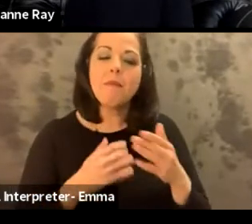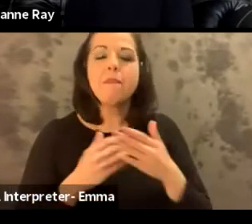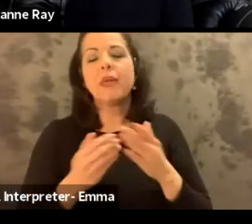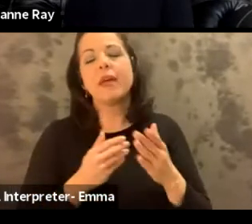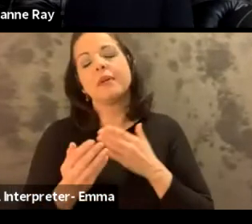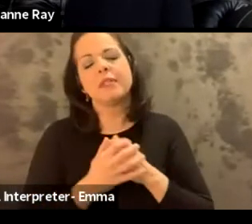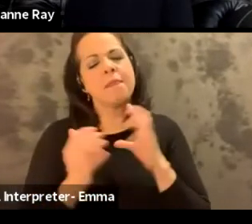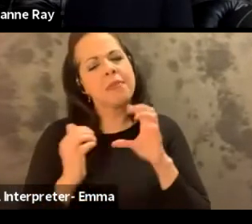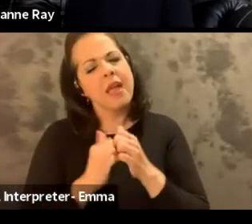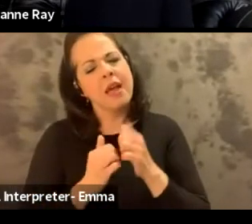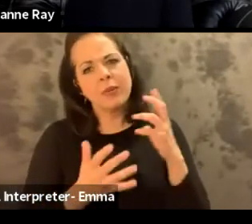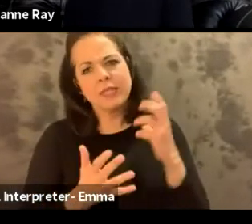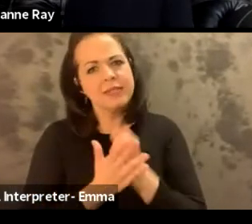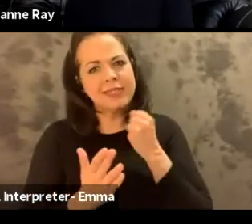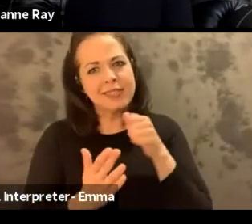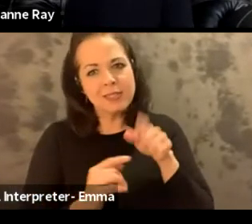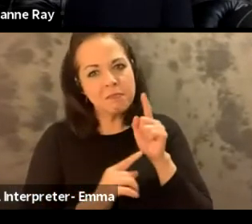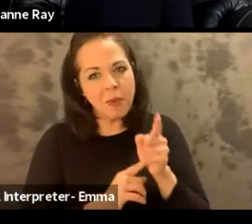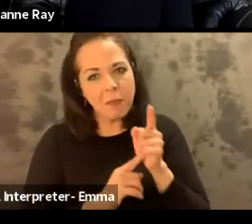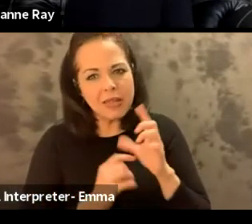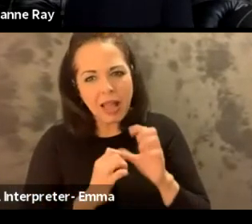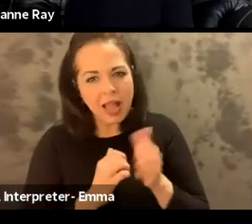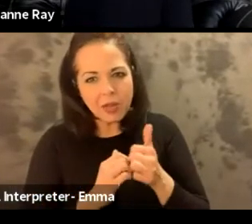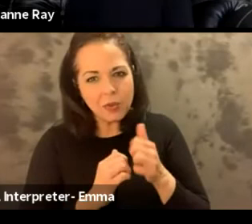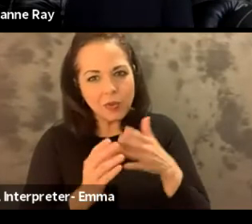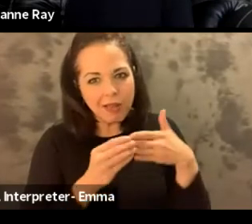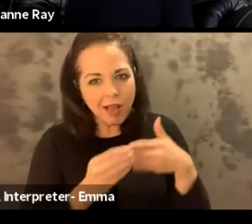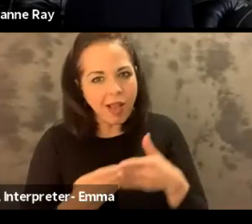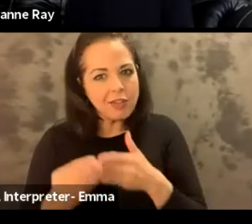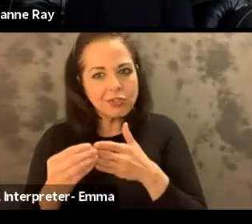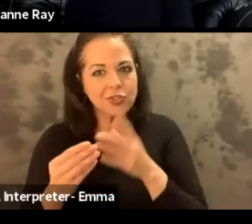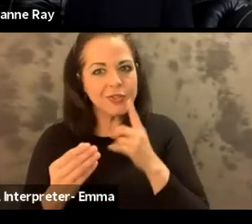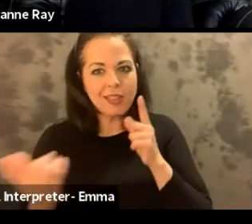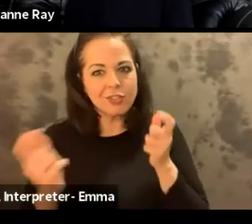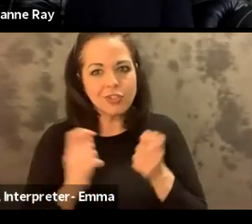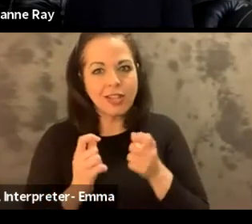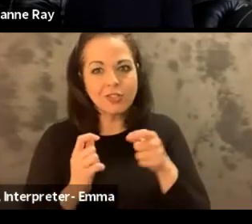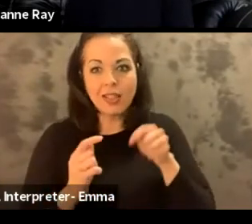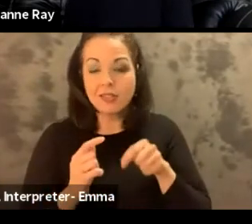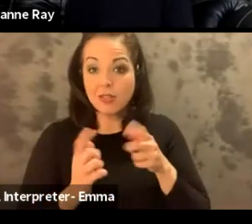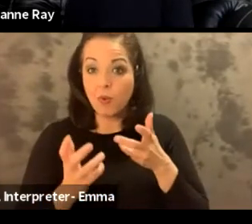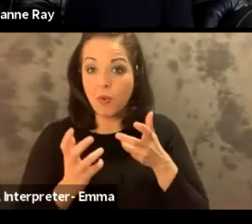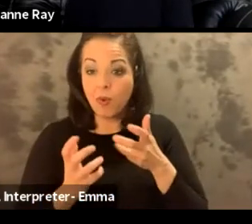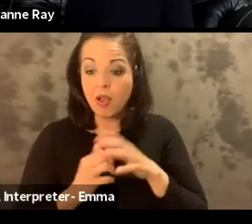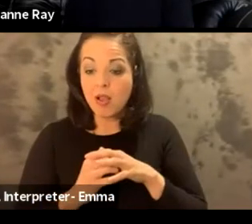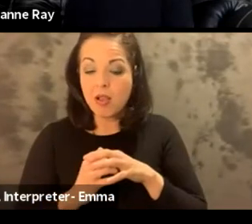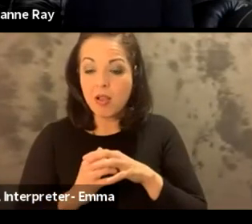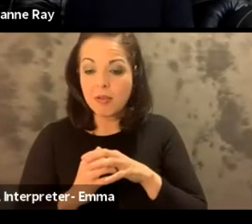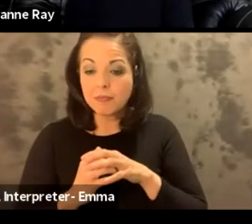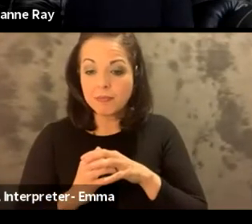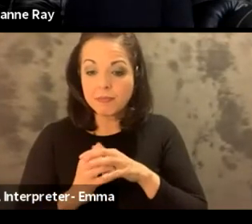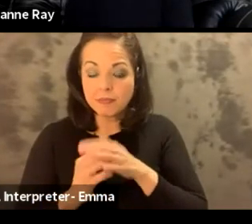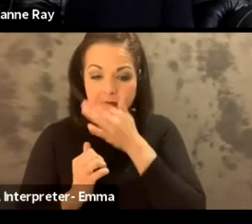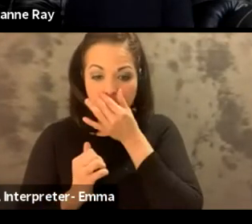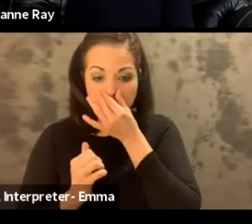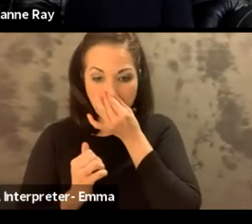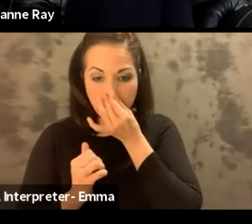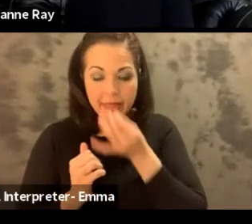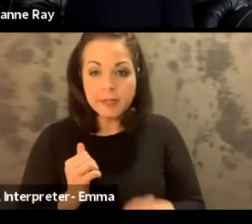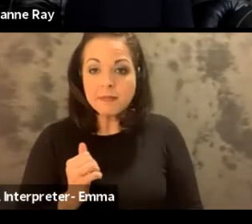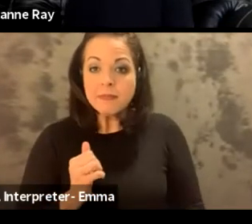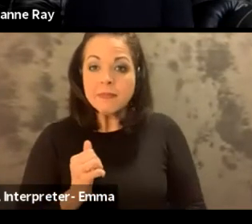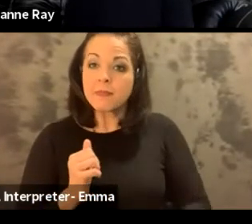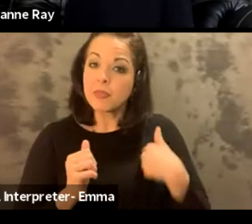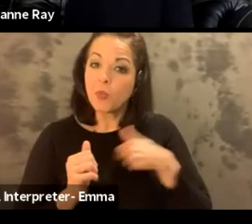how do we seize this moment? How do we usher in the kind of change that we're beaming out this vision